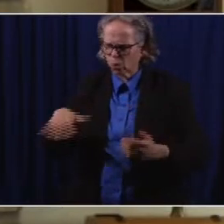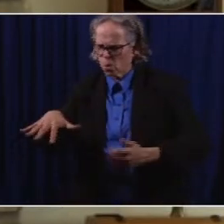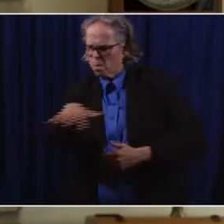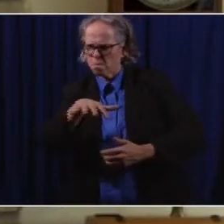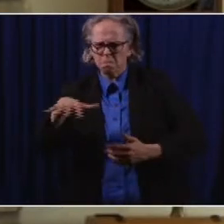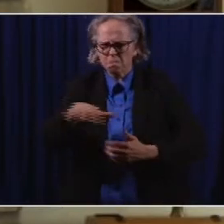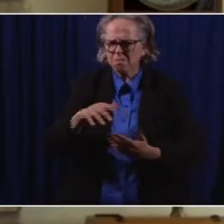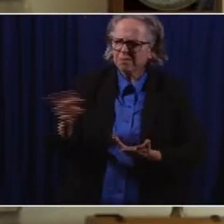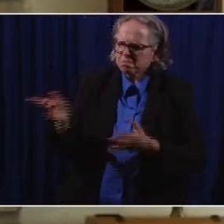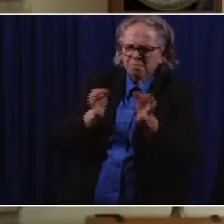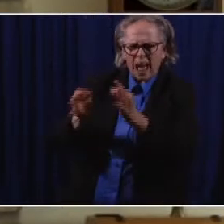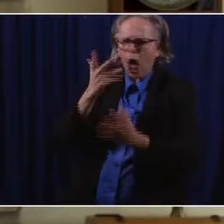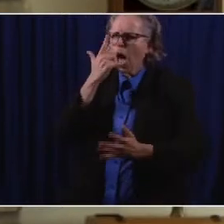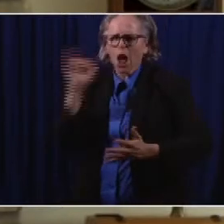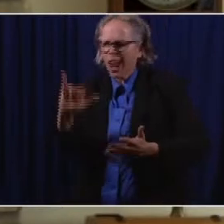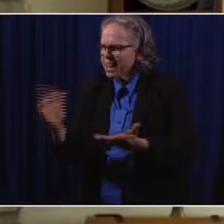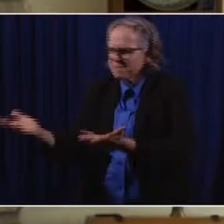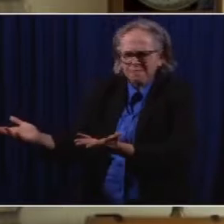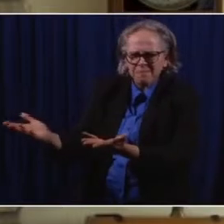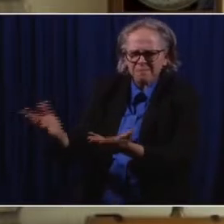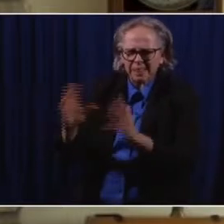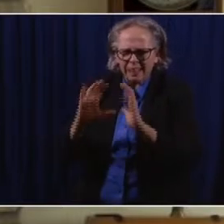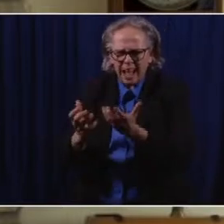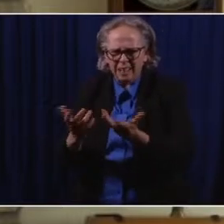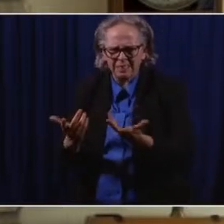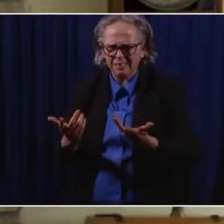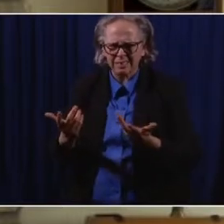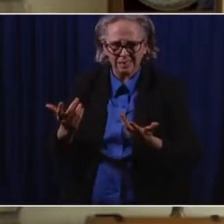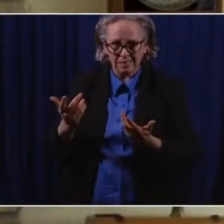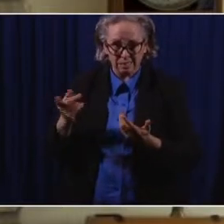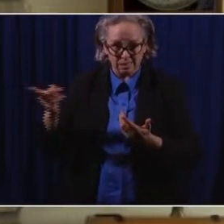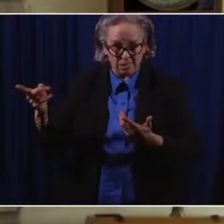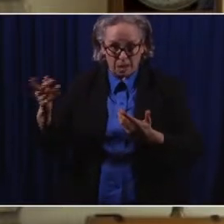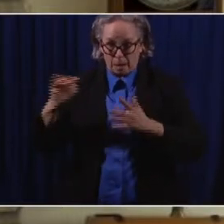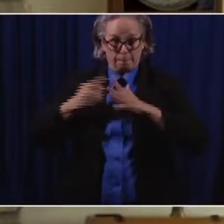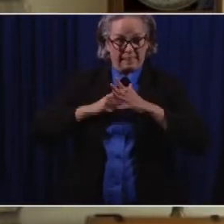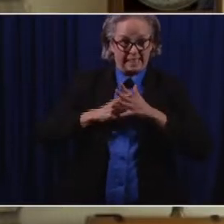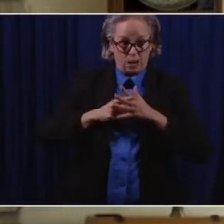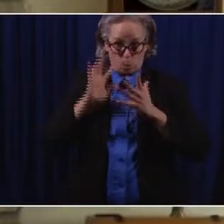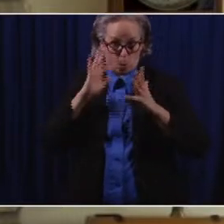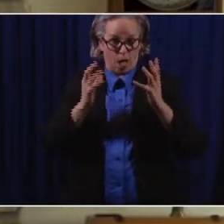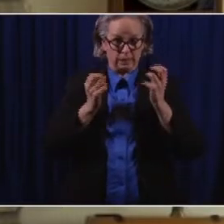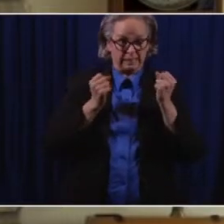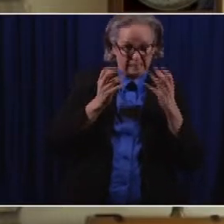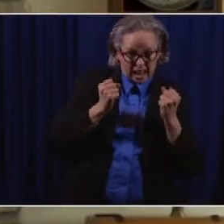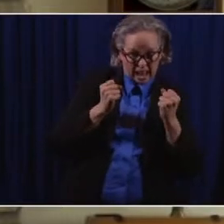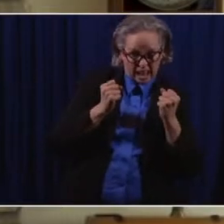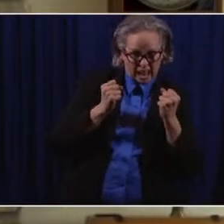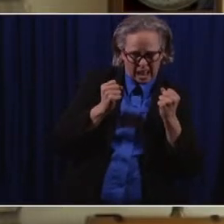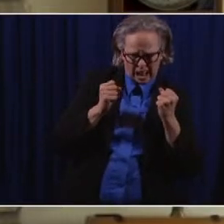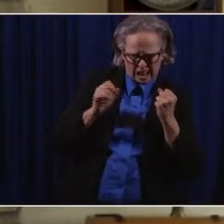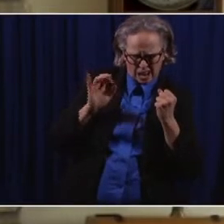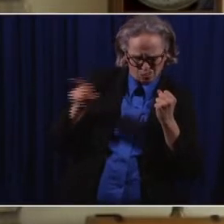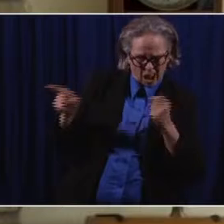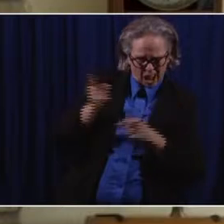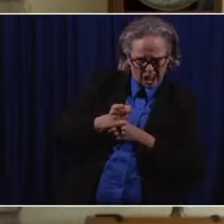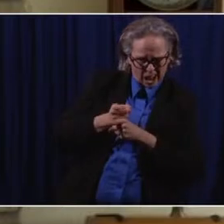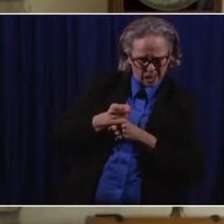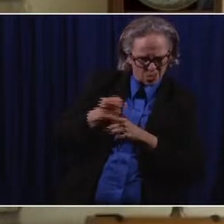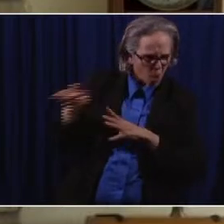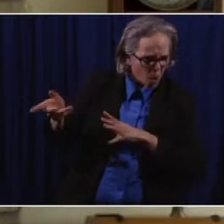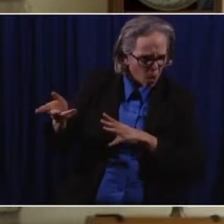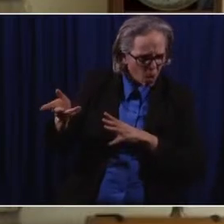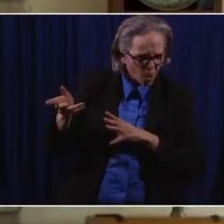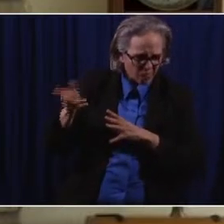explain to me how this works. You were signing for us at the beginning. And so somebody in your classroom, is that how